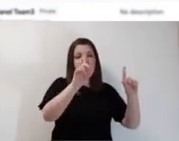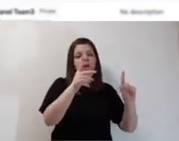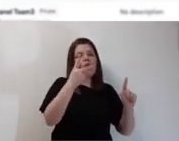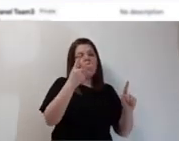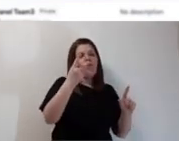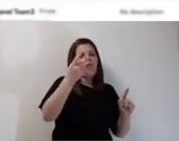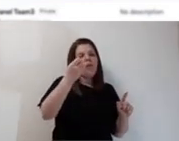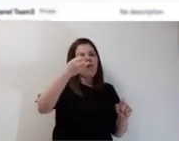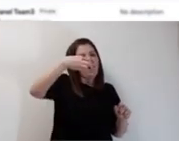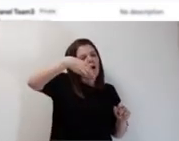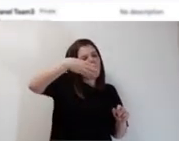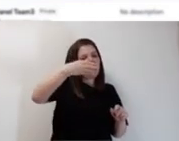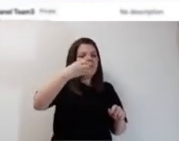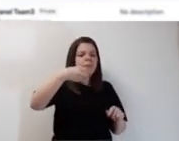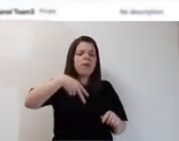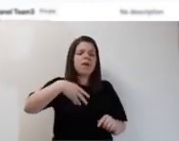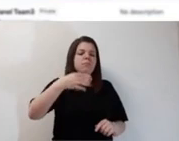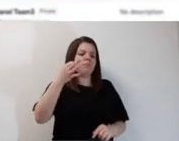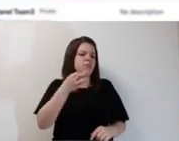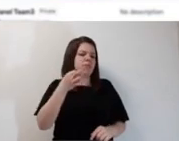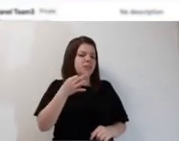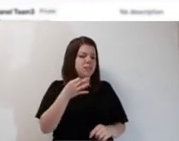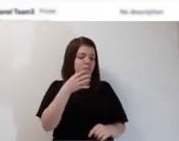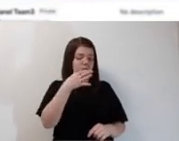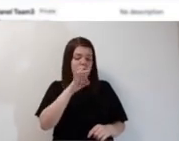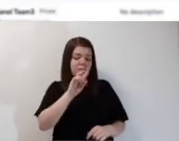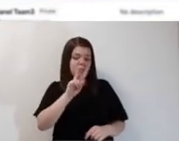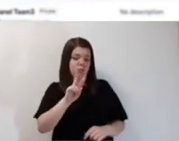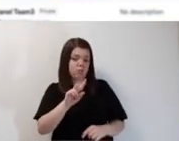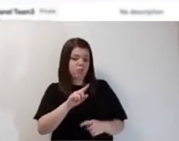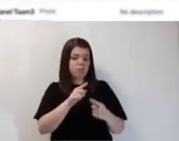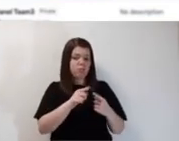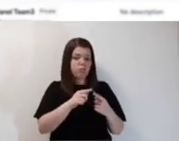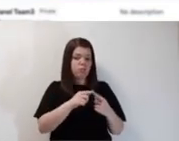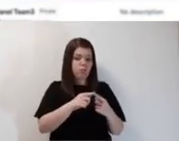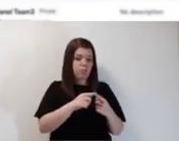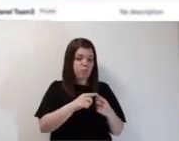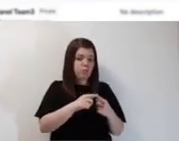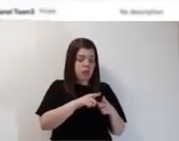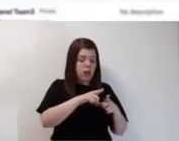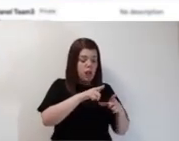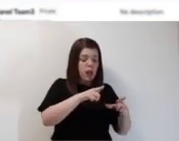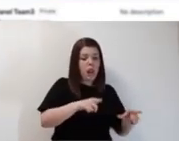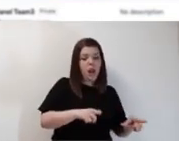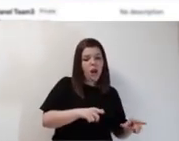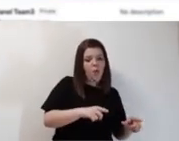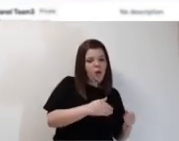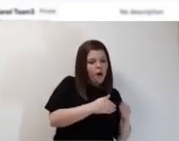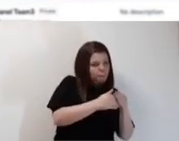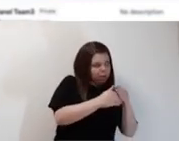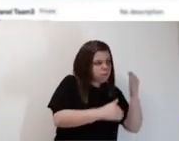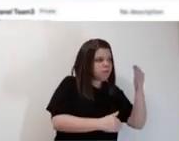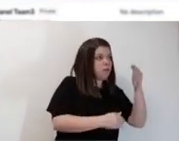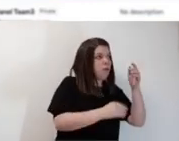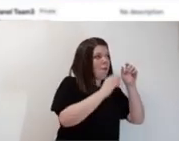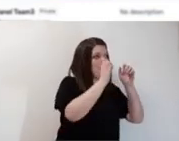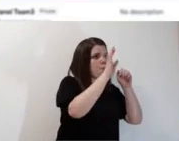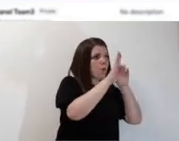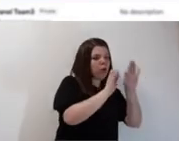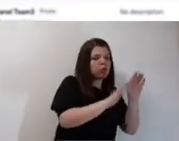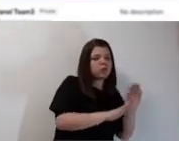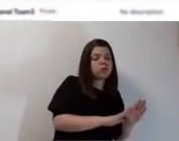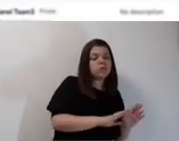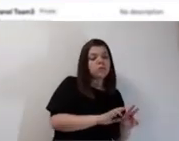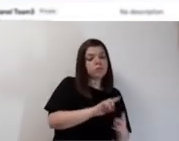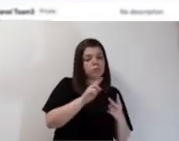manage software code. I use it because in the school use it, and because the actual